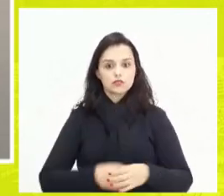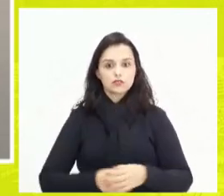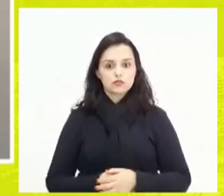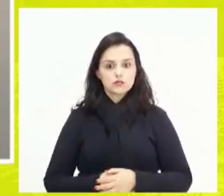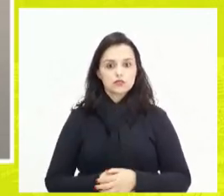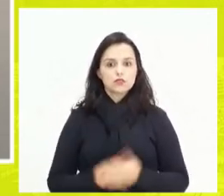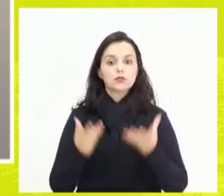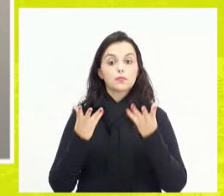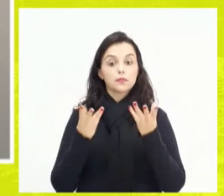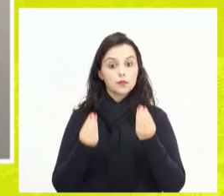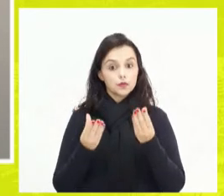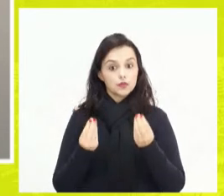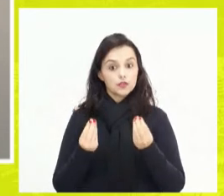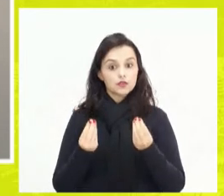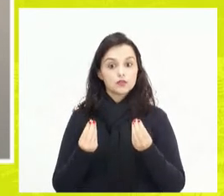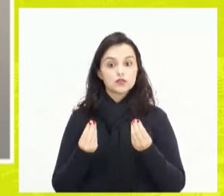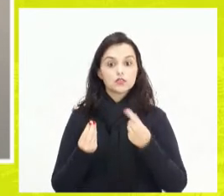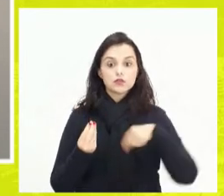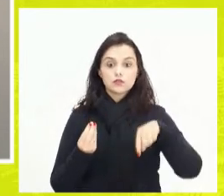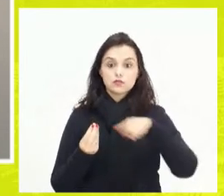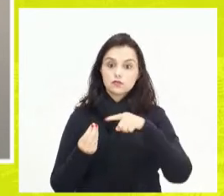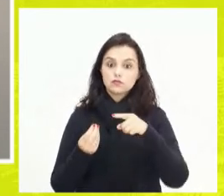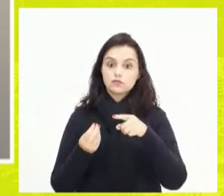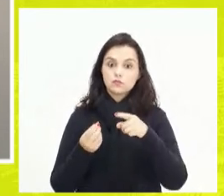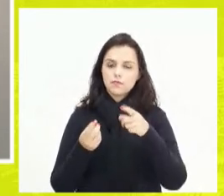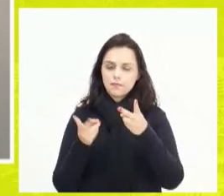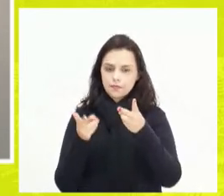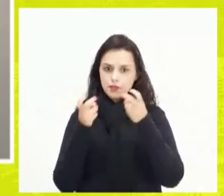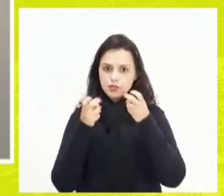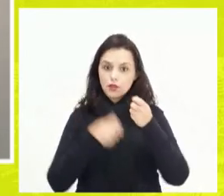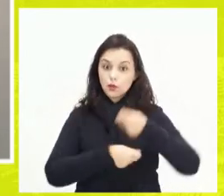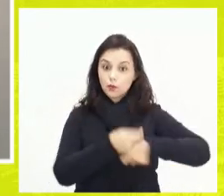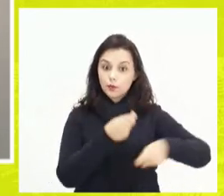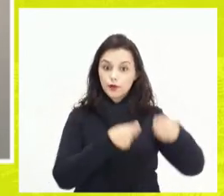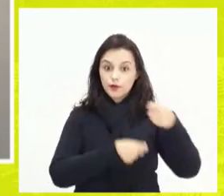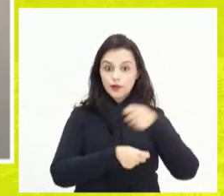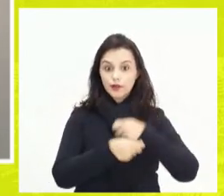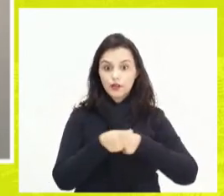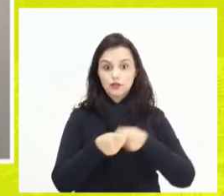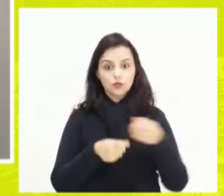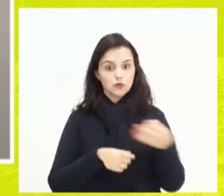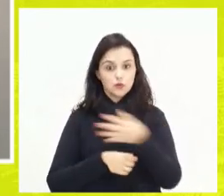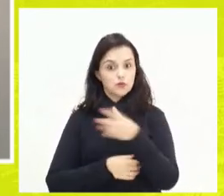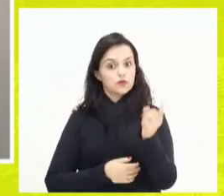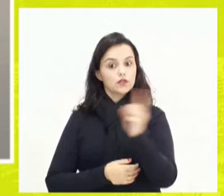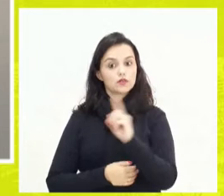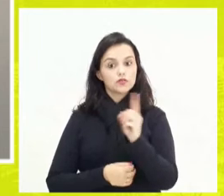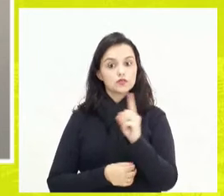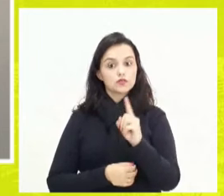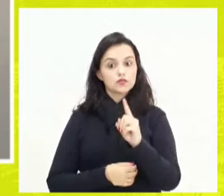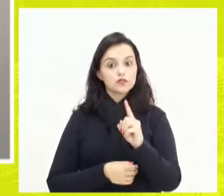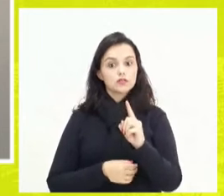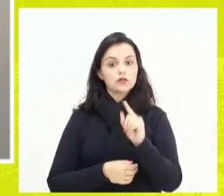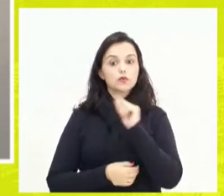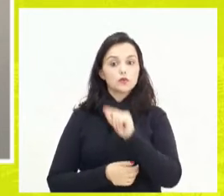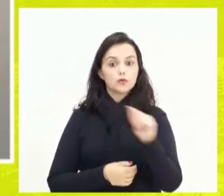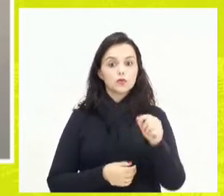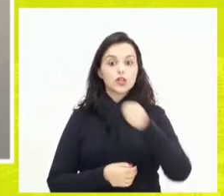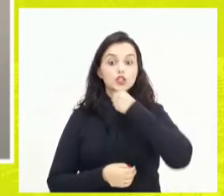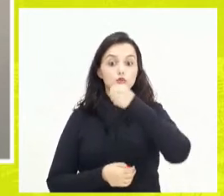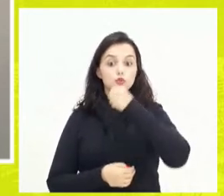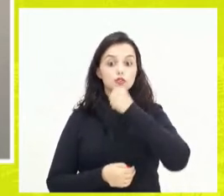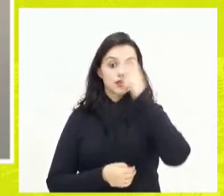need to be protected they need to be safe to work and this is no it's not